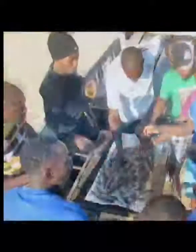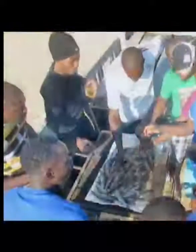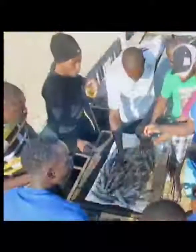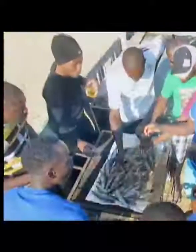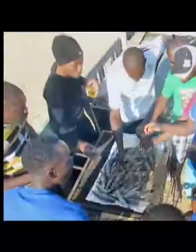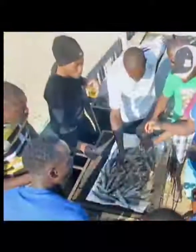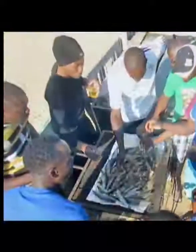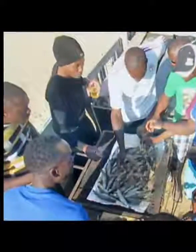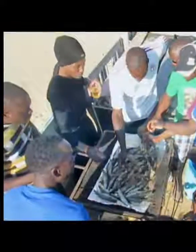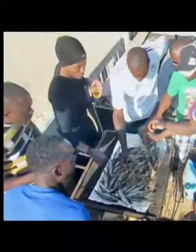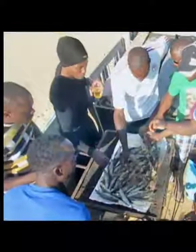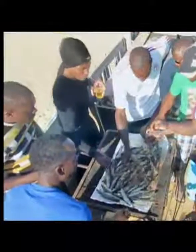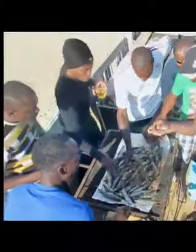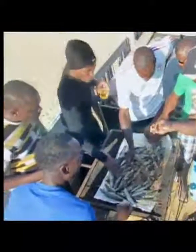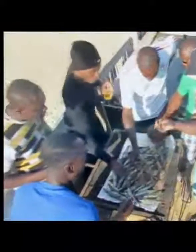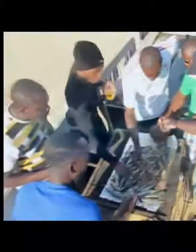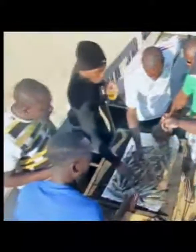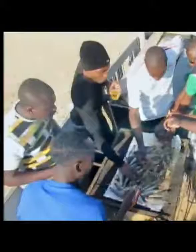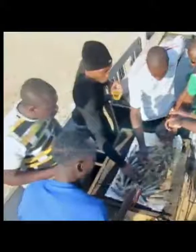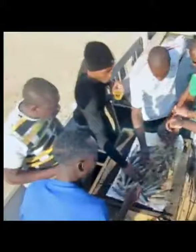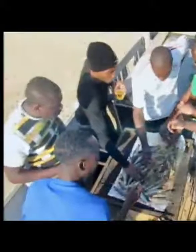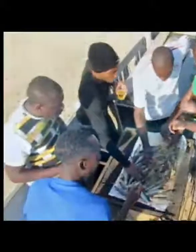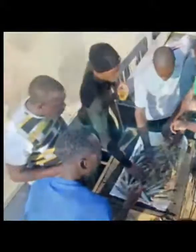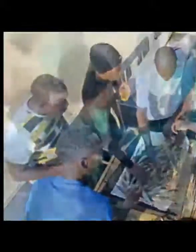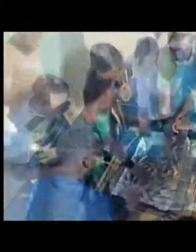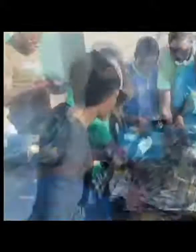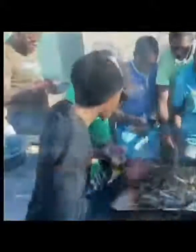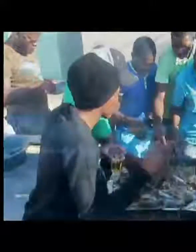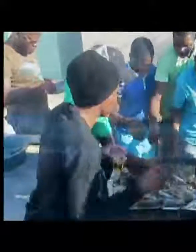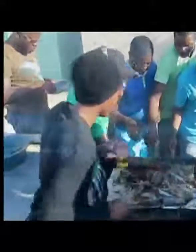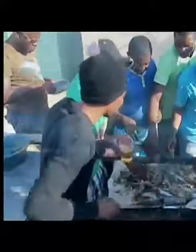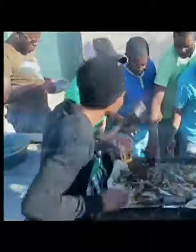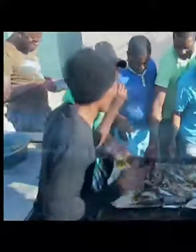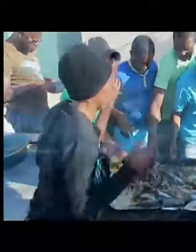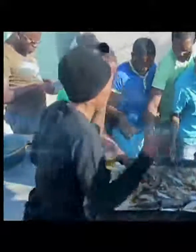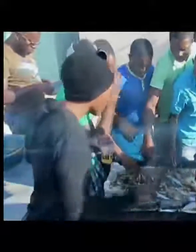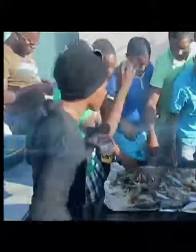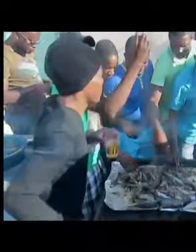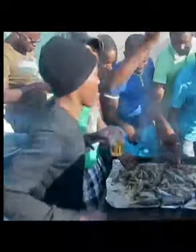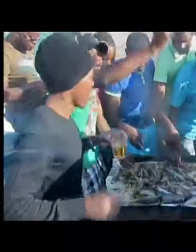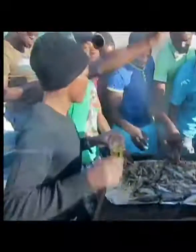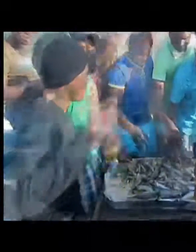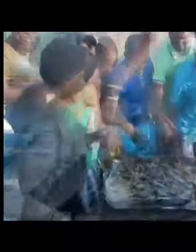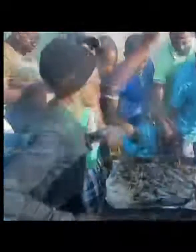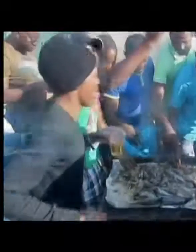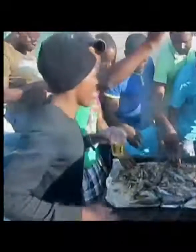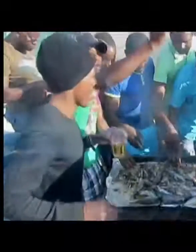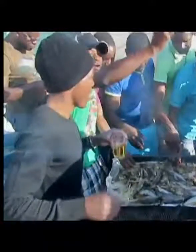nono ya, na nono ya, na nono ya.